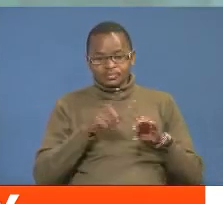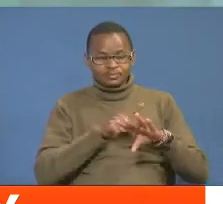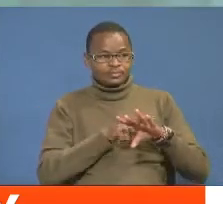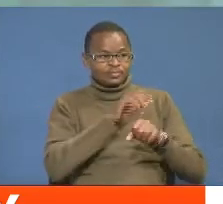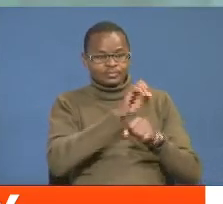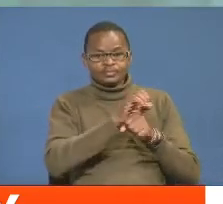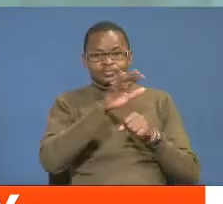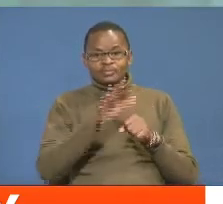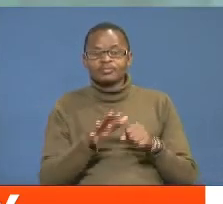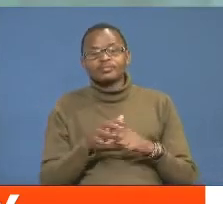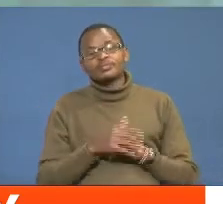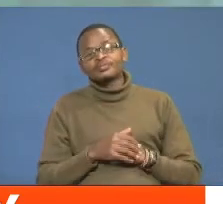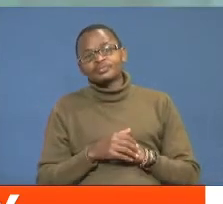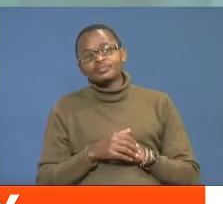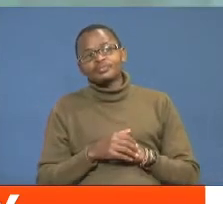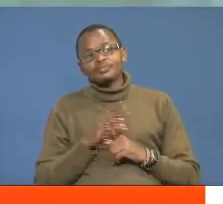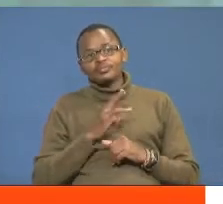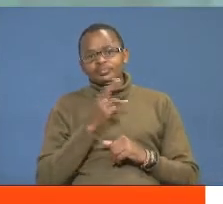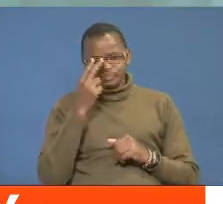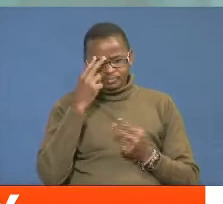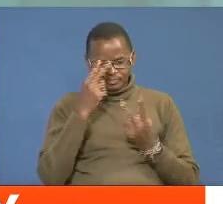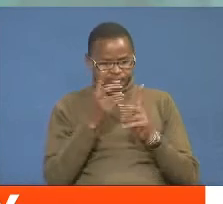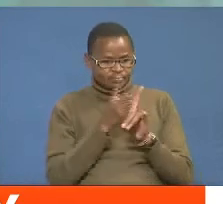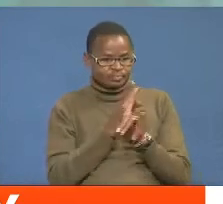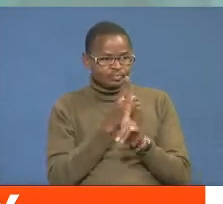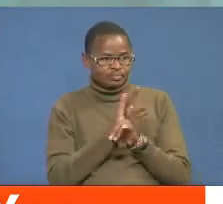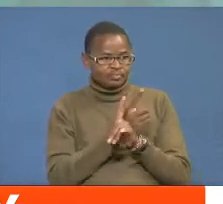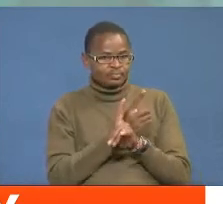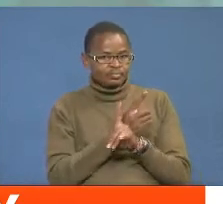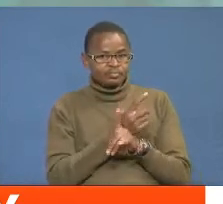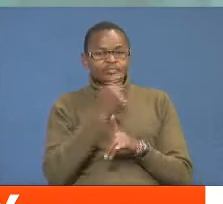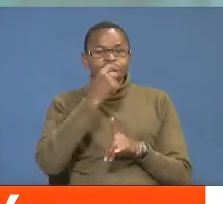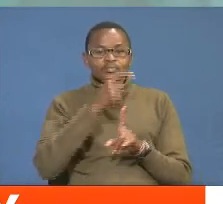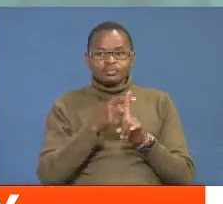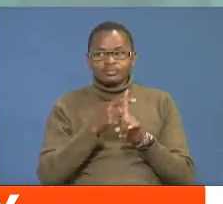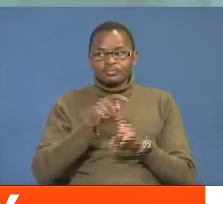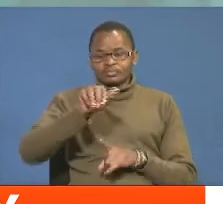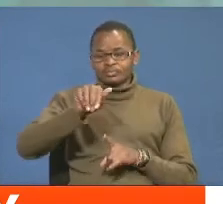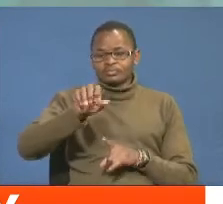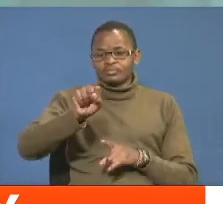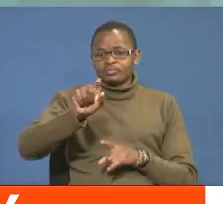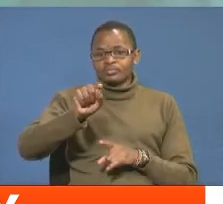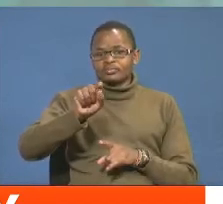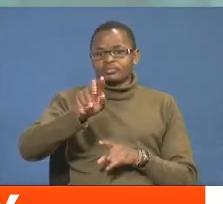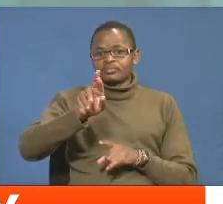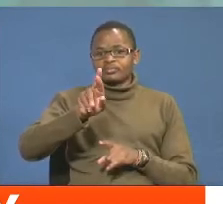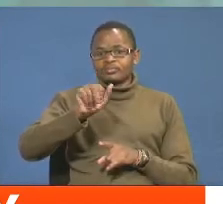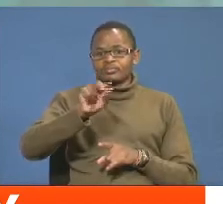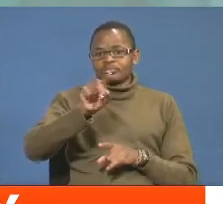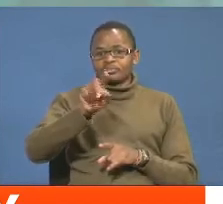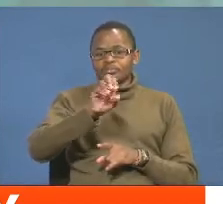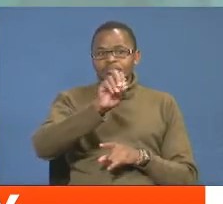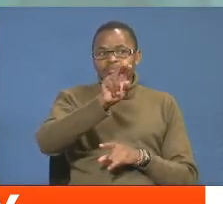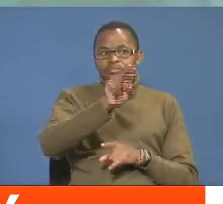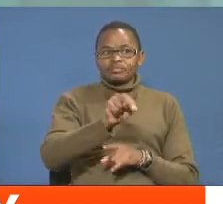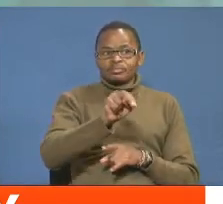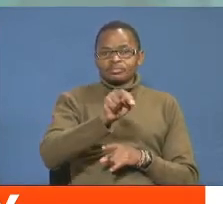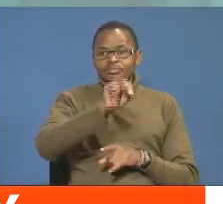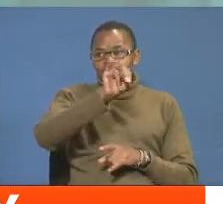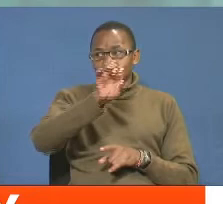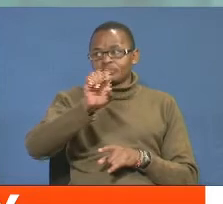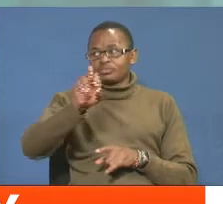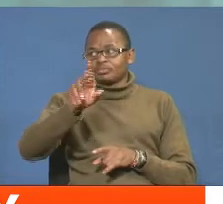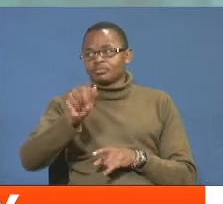of COVID-19 pandemic, we have seen different vaccines from AstraZeneca, of course. We have seen Moderna, Johnson &